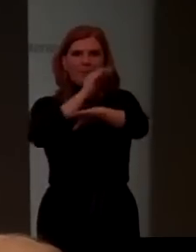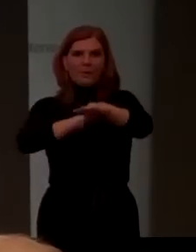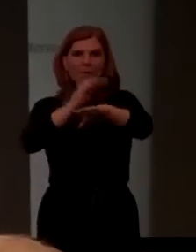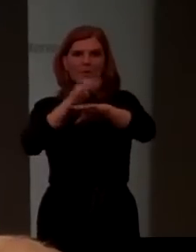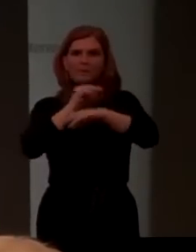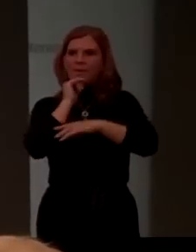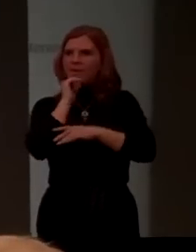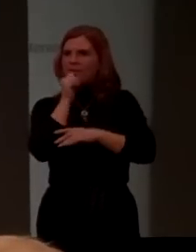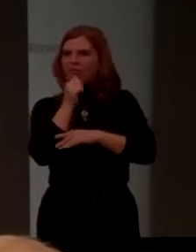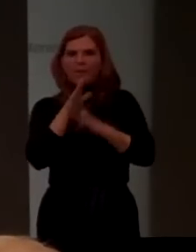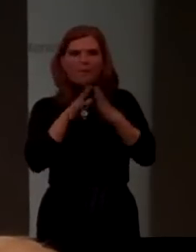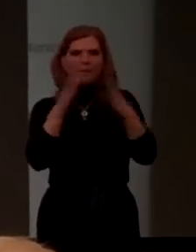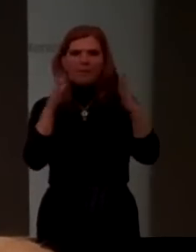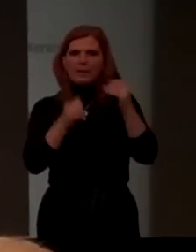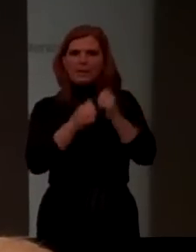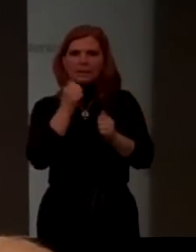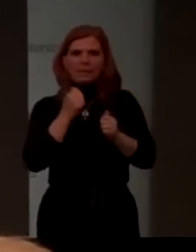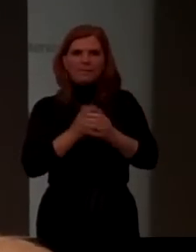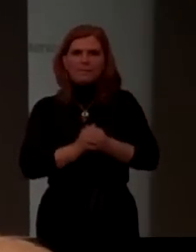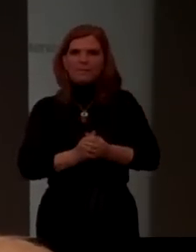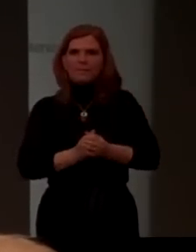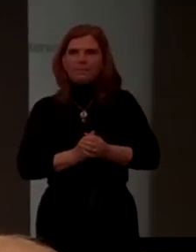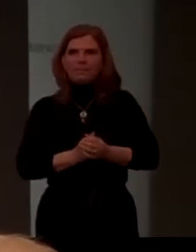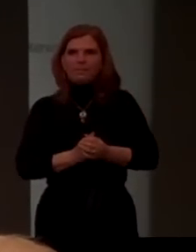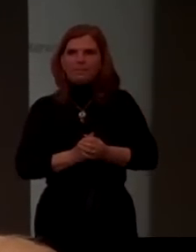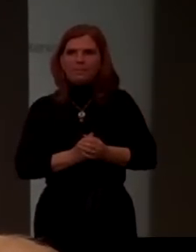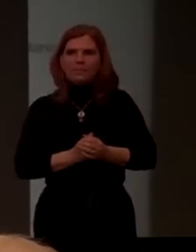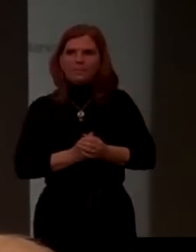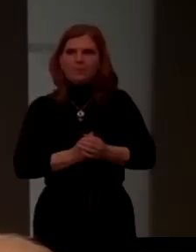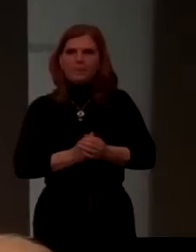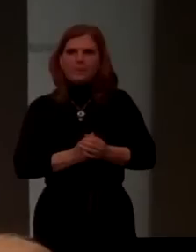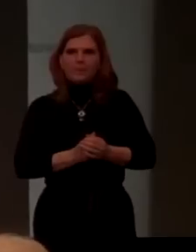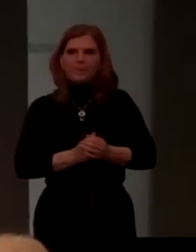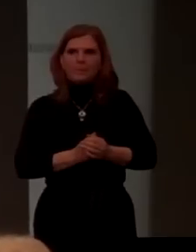biggest. McDonald's is actually